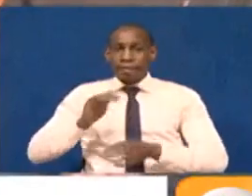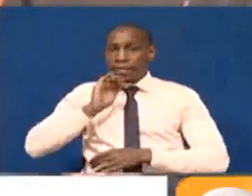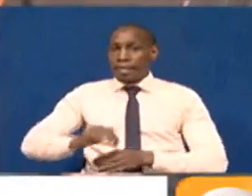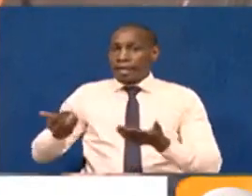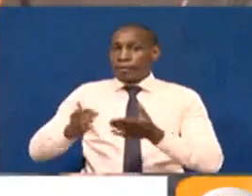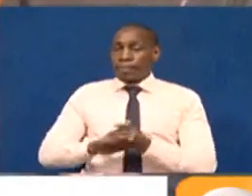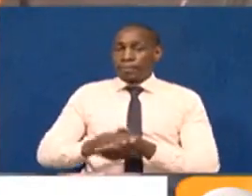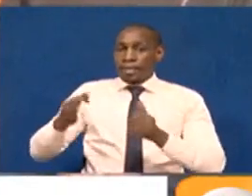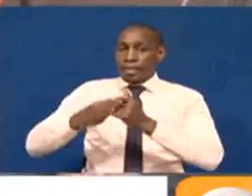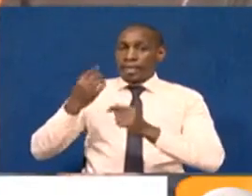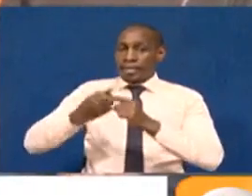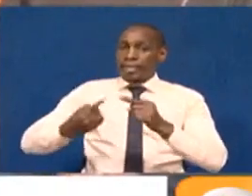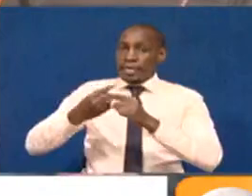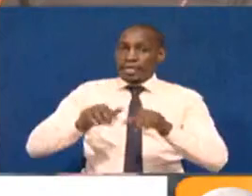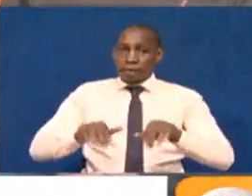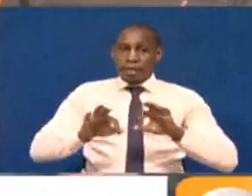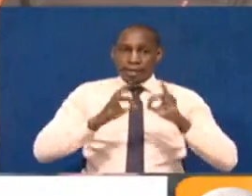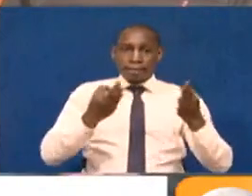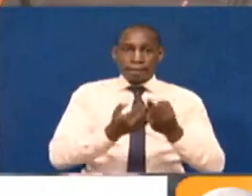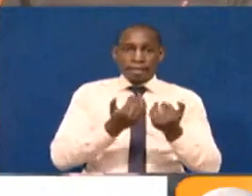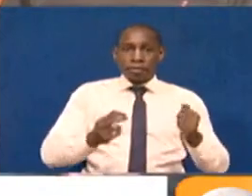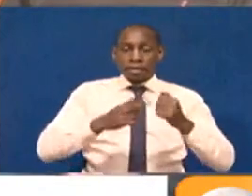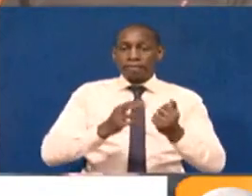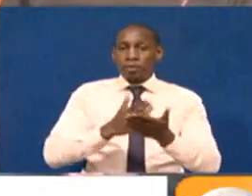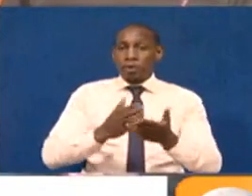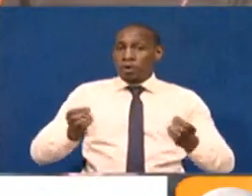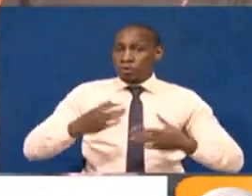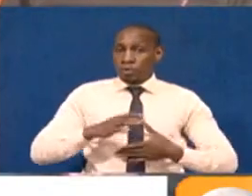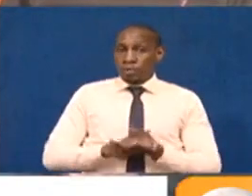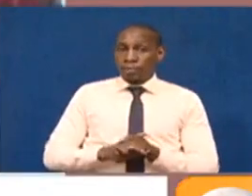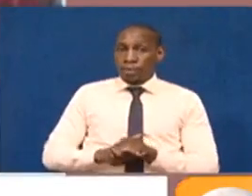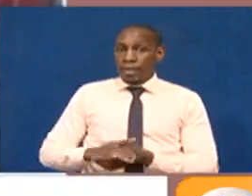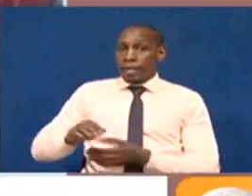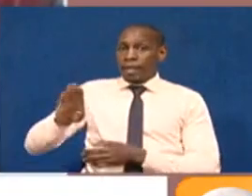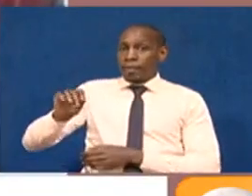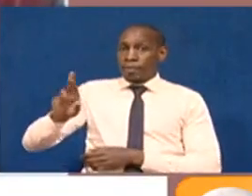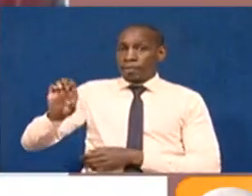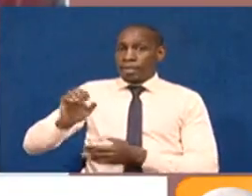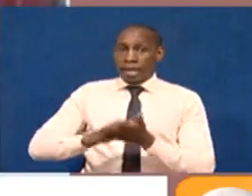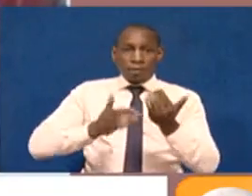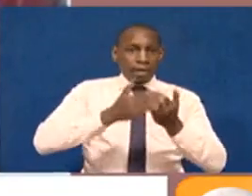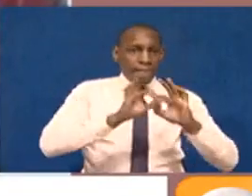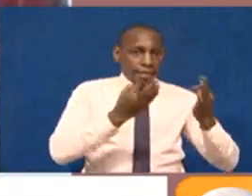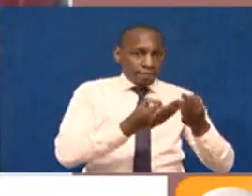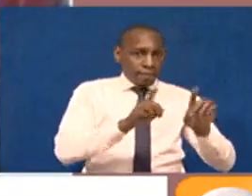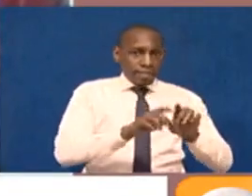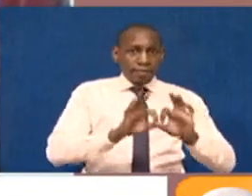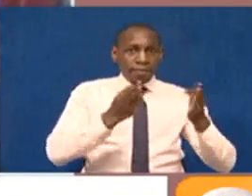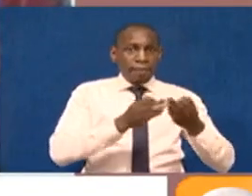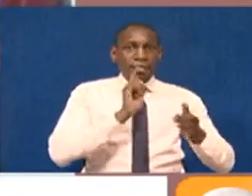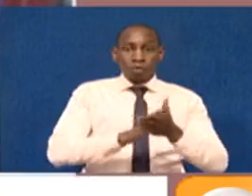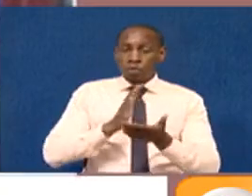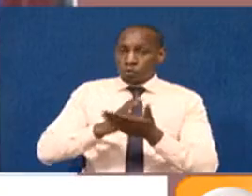The 8-year wait has left the family of seven devastated. Bogonko was the breadwinner. The family says